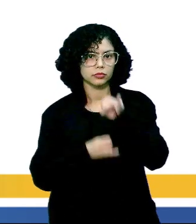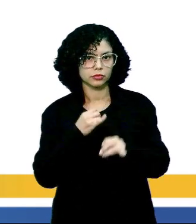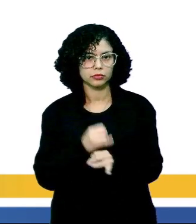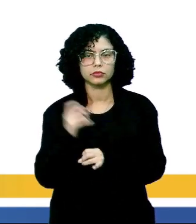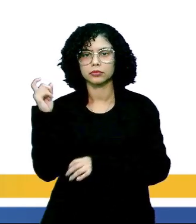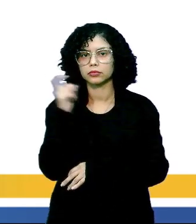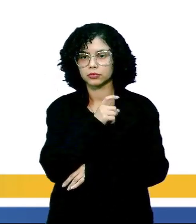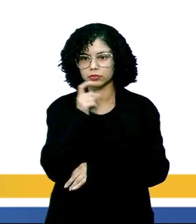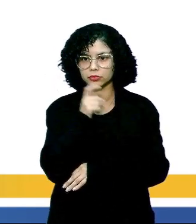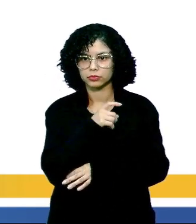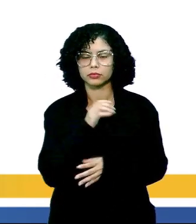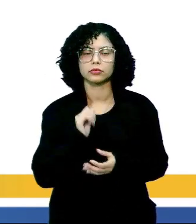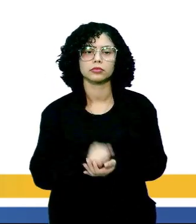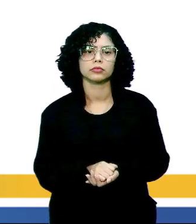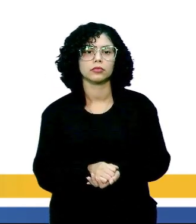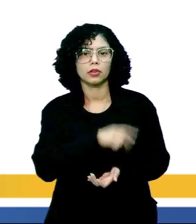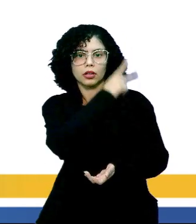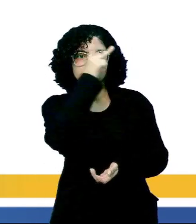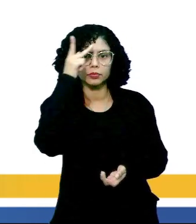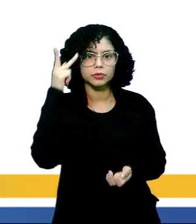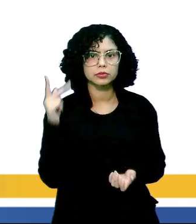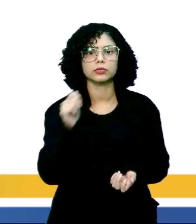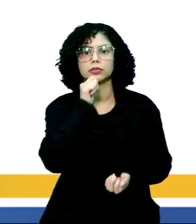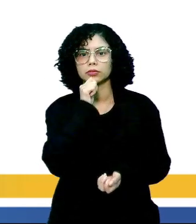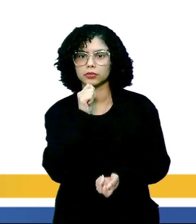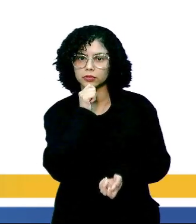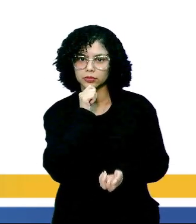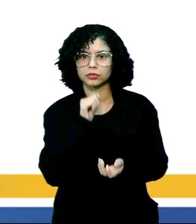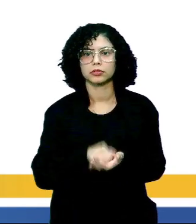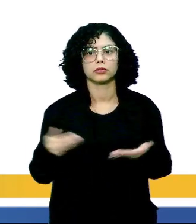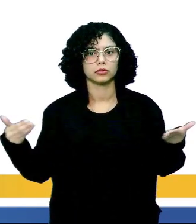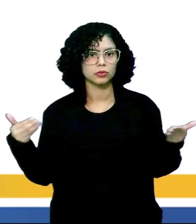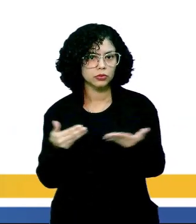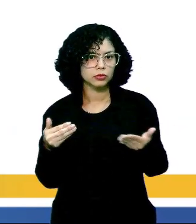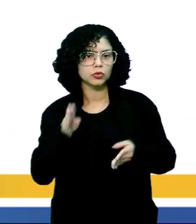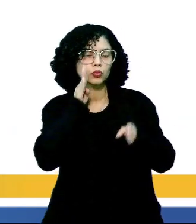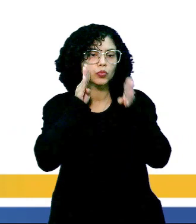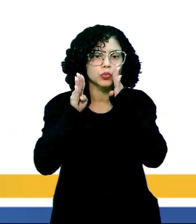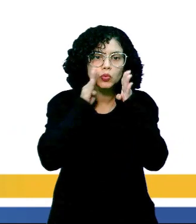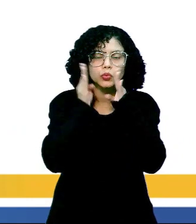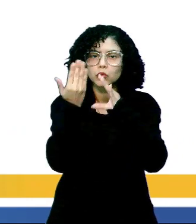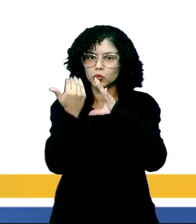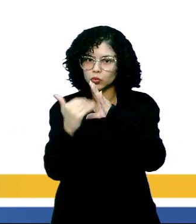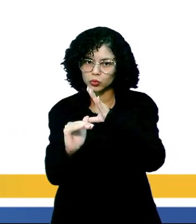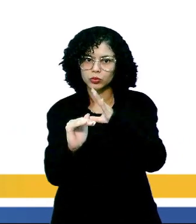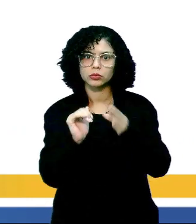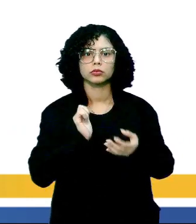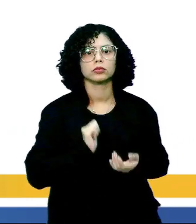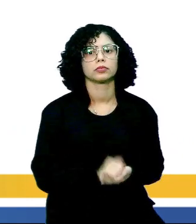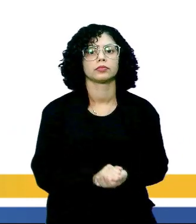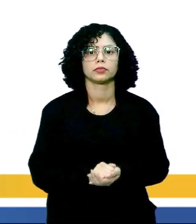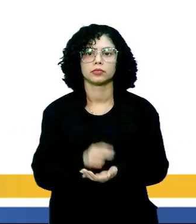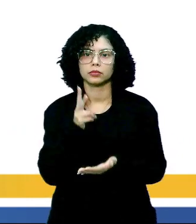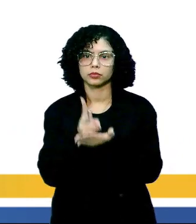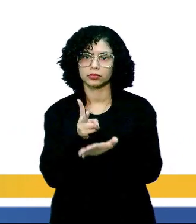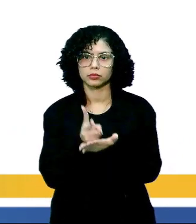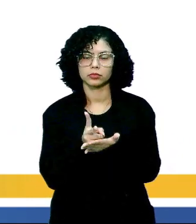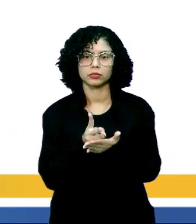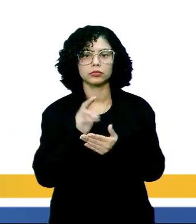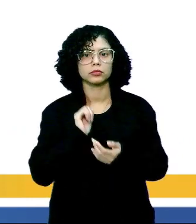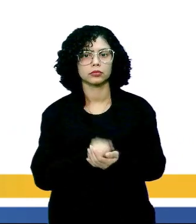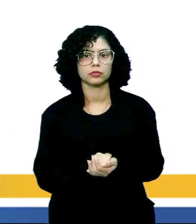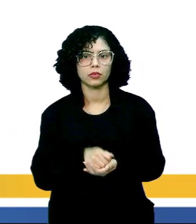on the internet. I have sons that spend a great deal of time on MySpace and